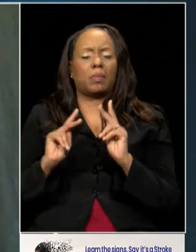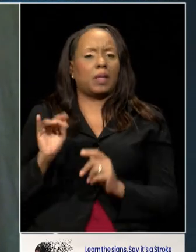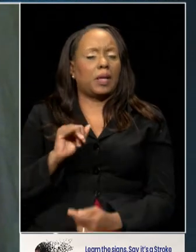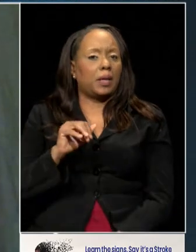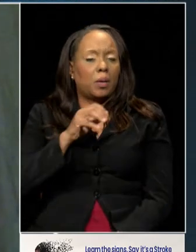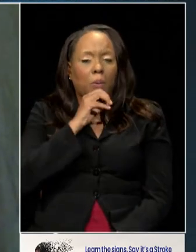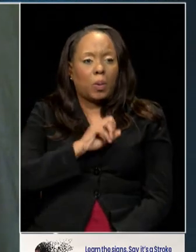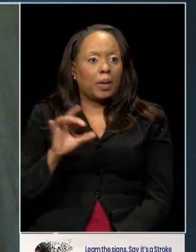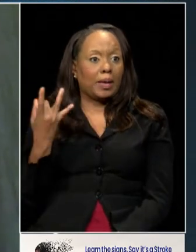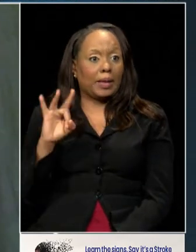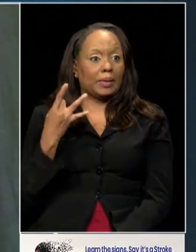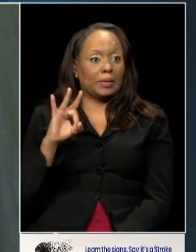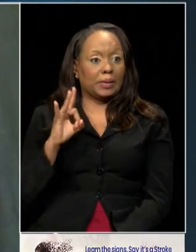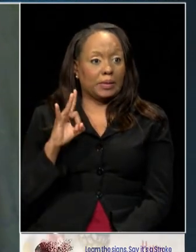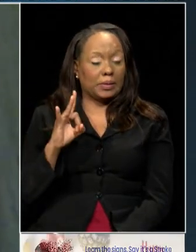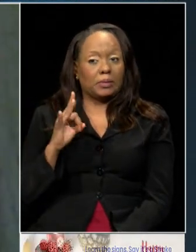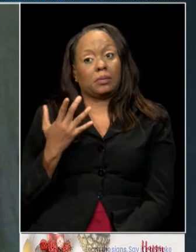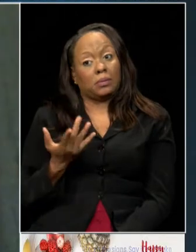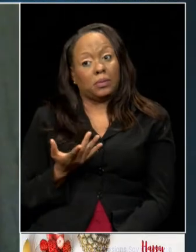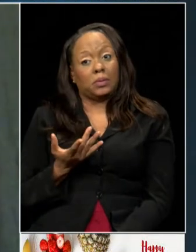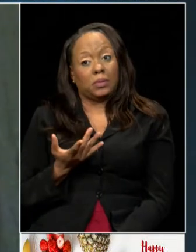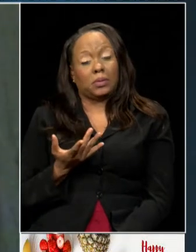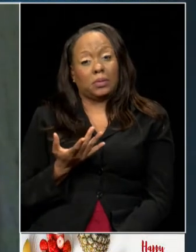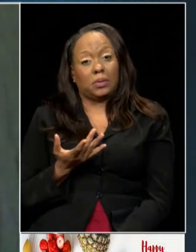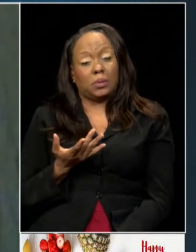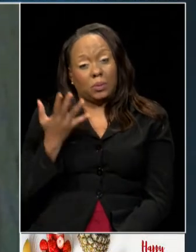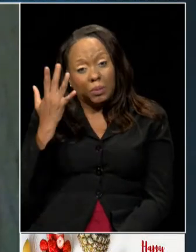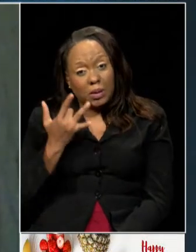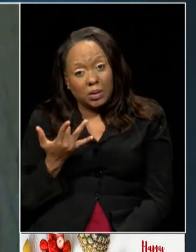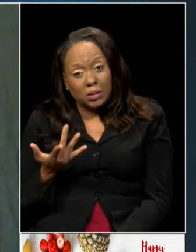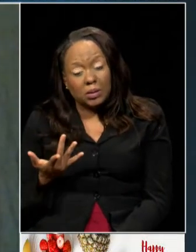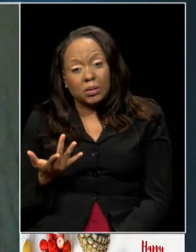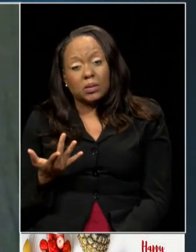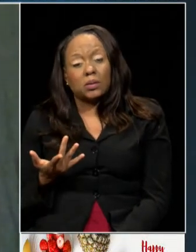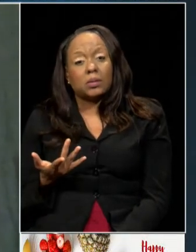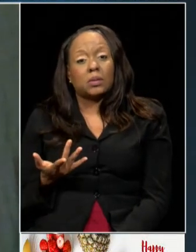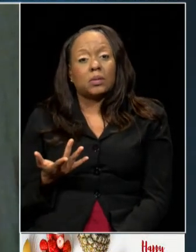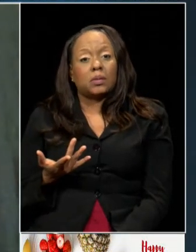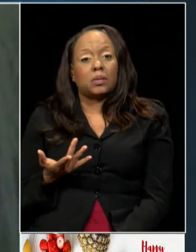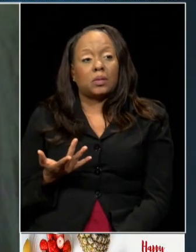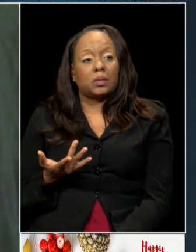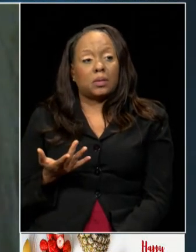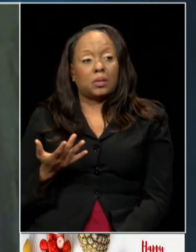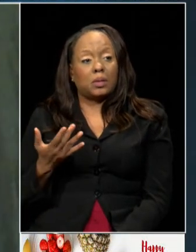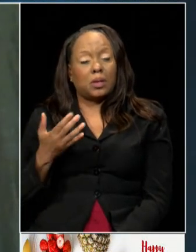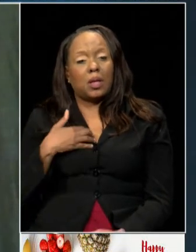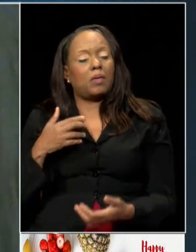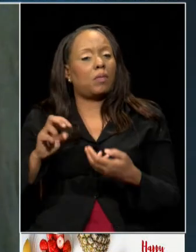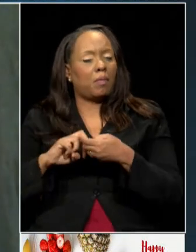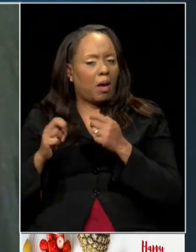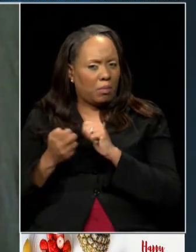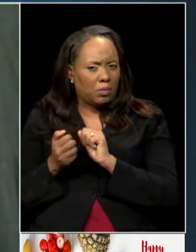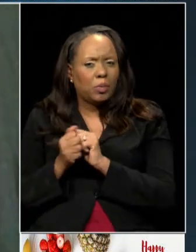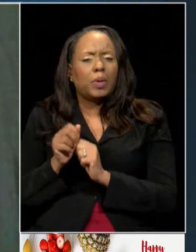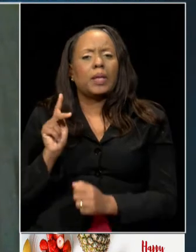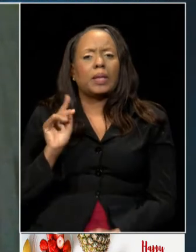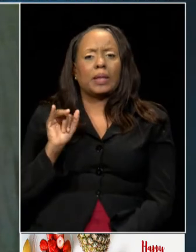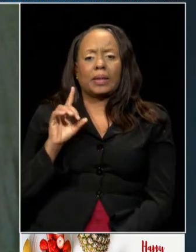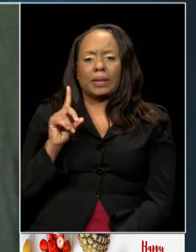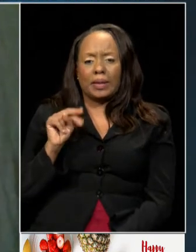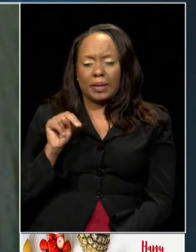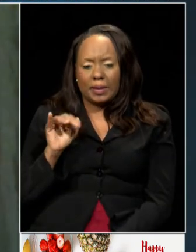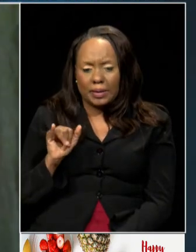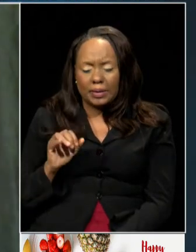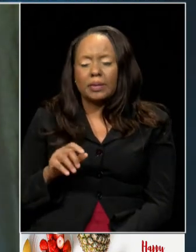18 years old. And those patients are usually because of, say, congenital problems with the kidneys, and which may have then